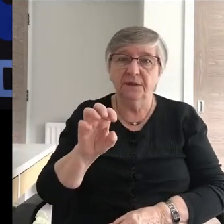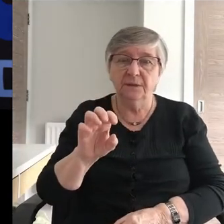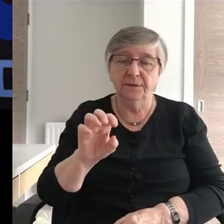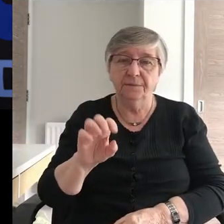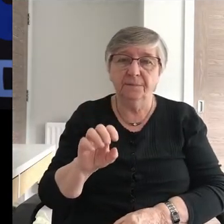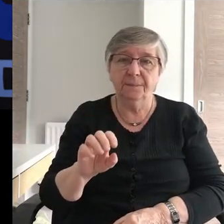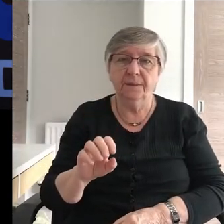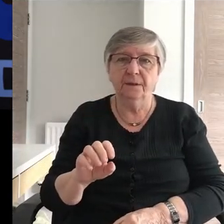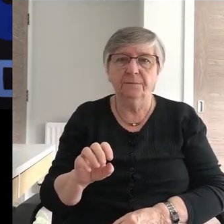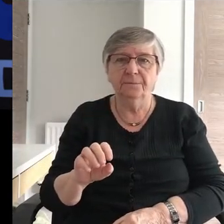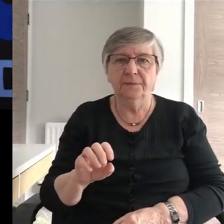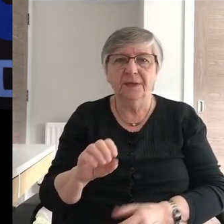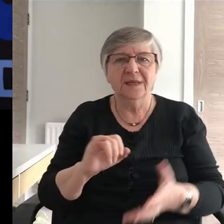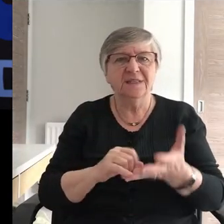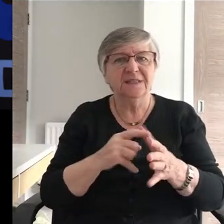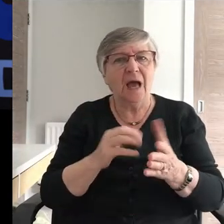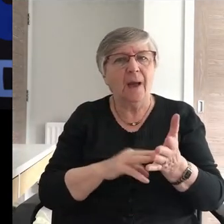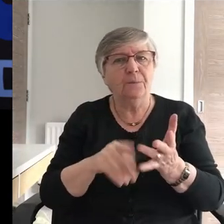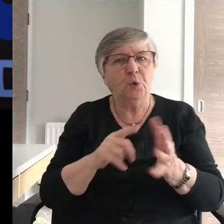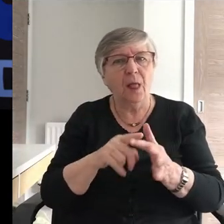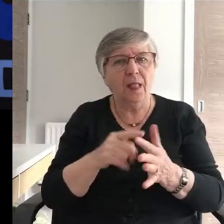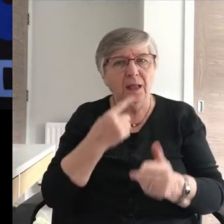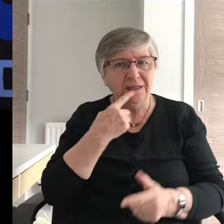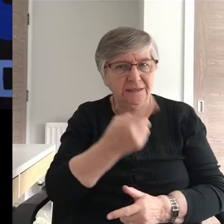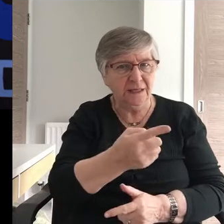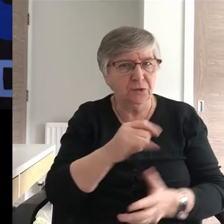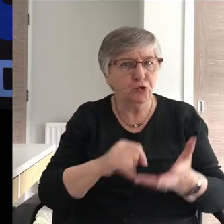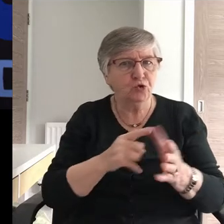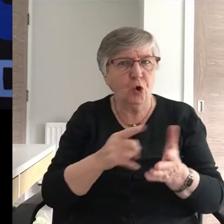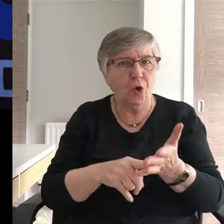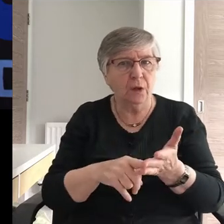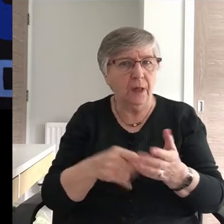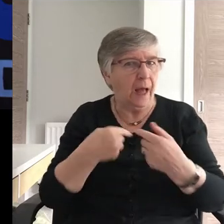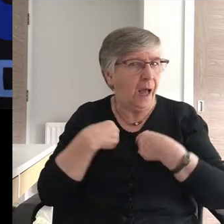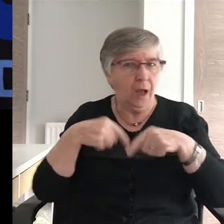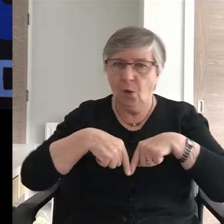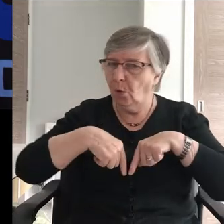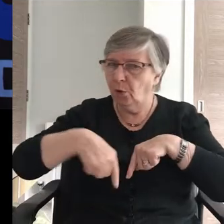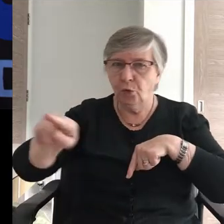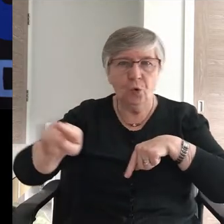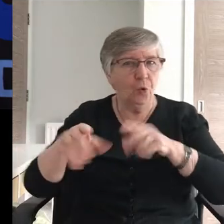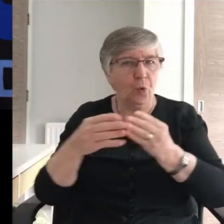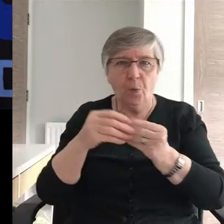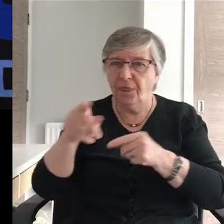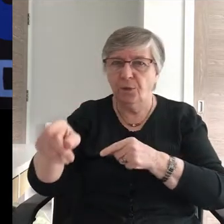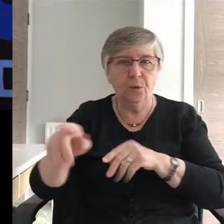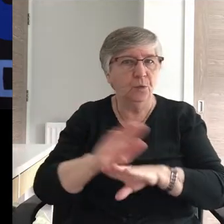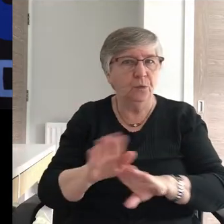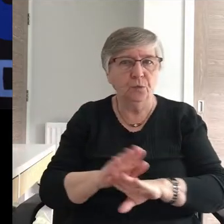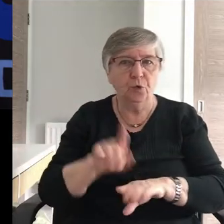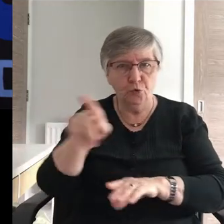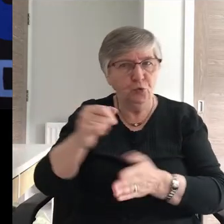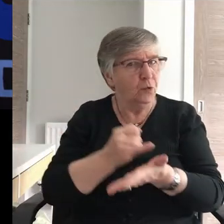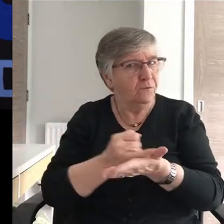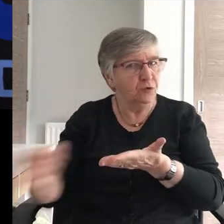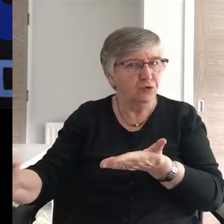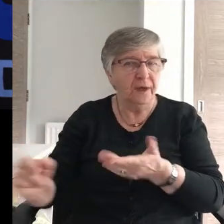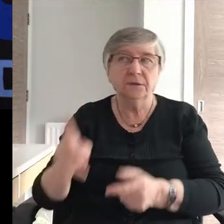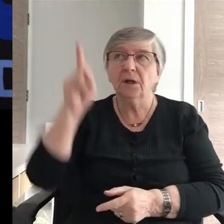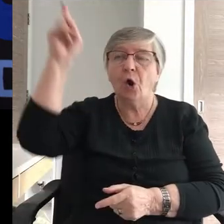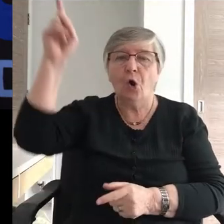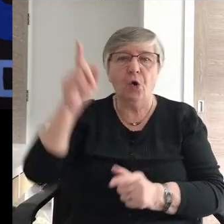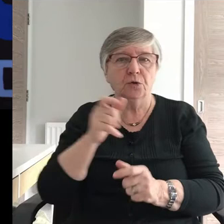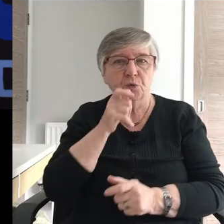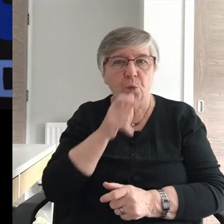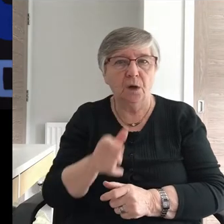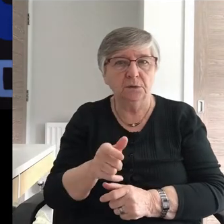verse 26, Samuel says to Saul, "I will not go back with you. You have rejected the word of the